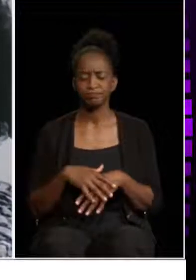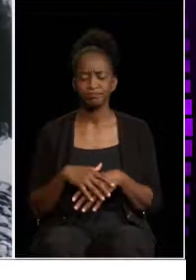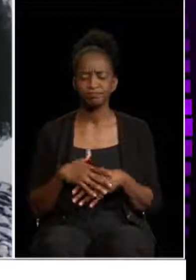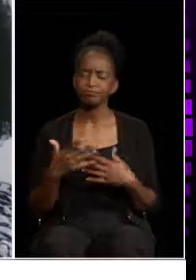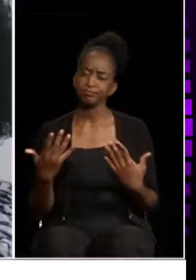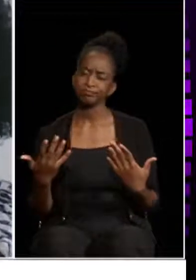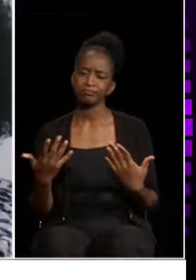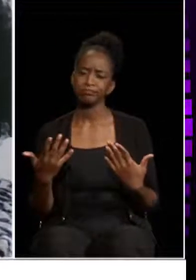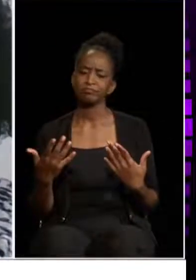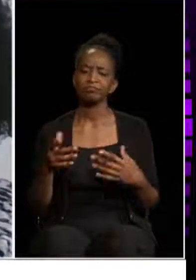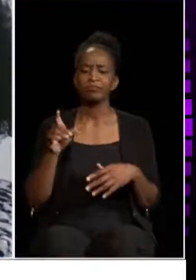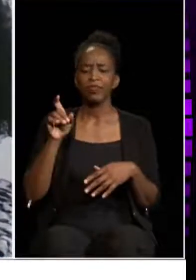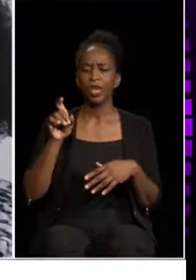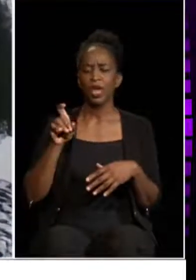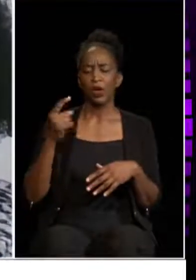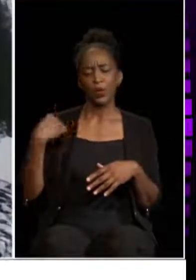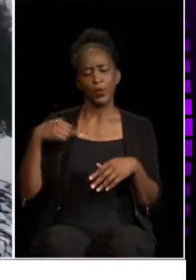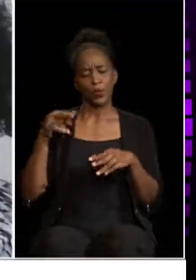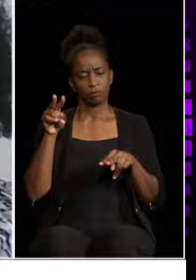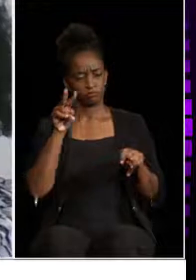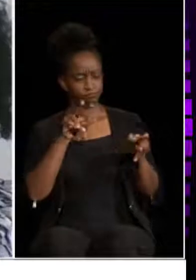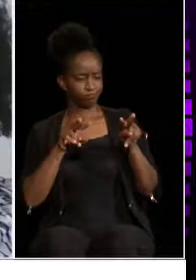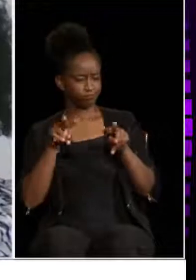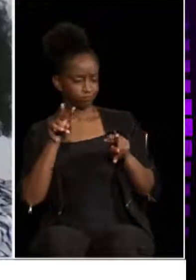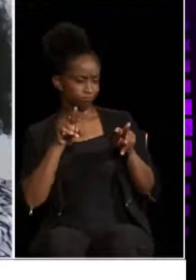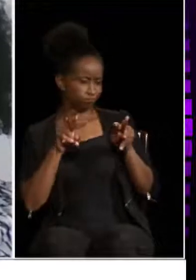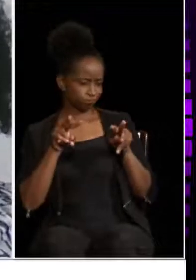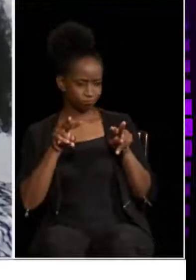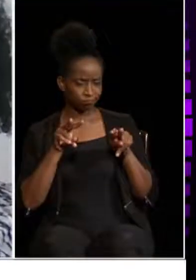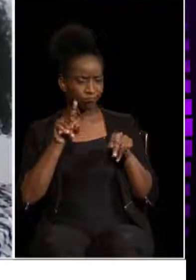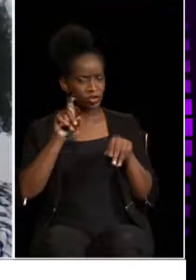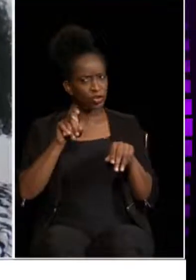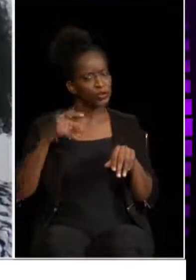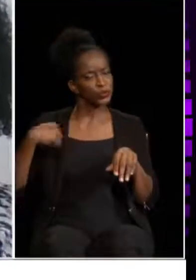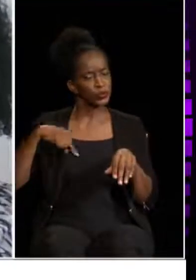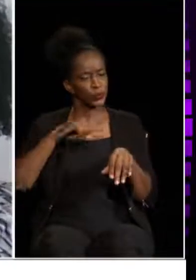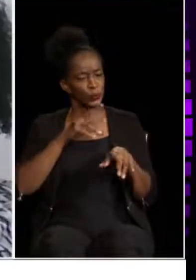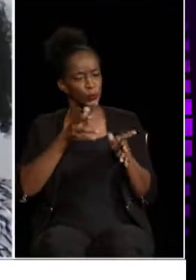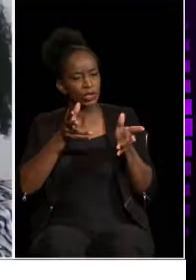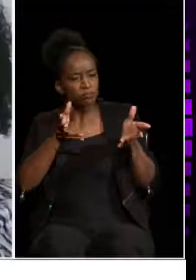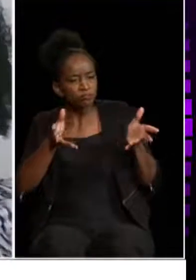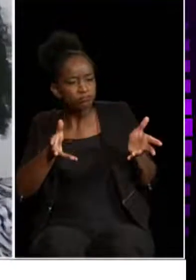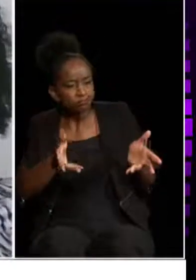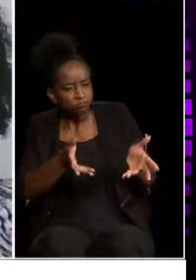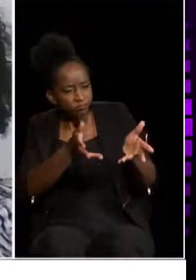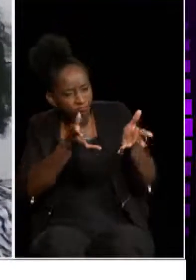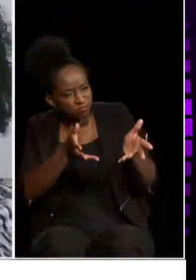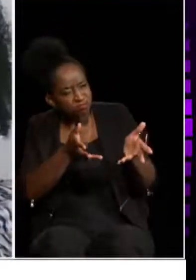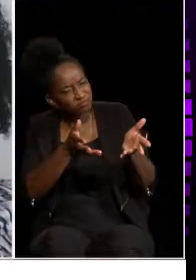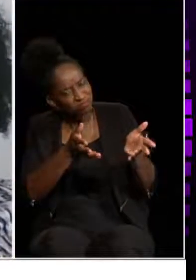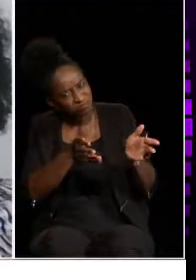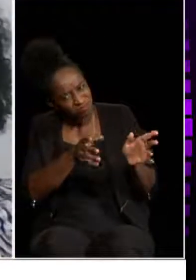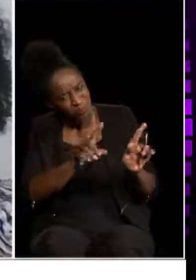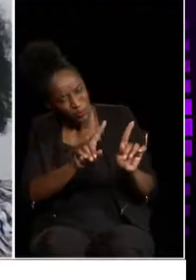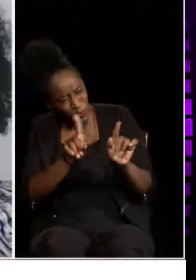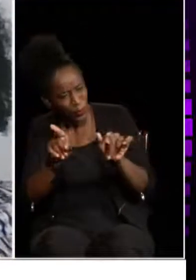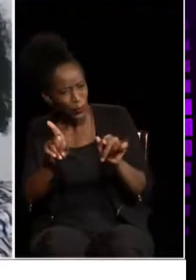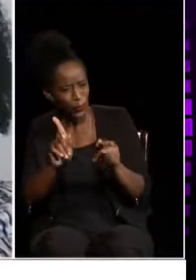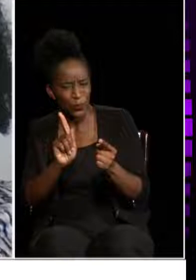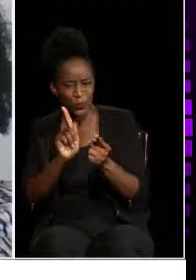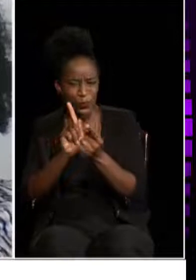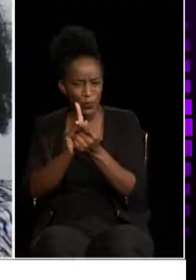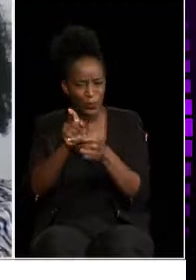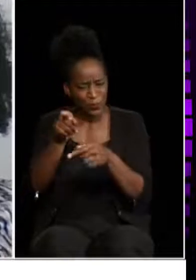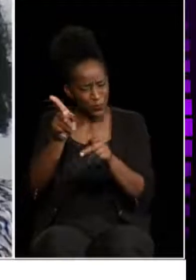practice in our daily lives? Because if as parents, our children see us making this part of our,